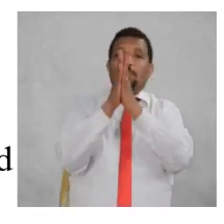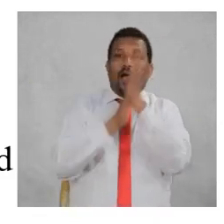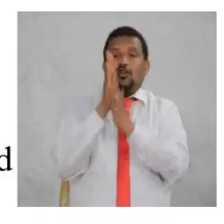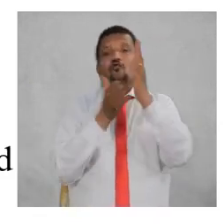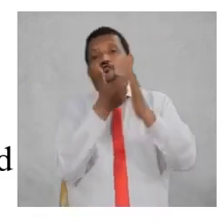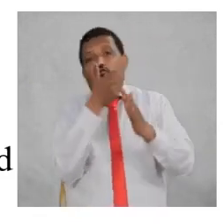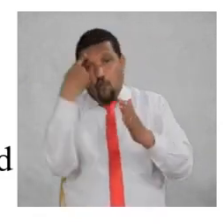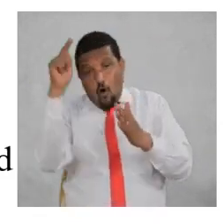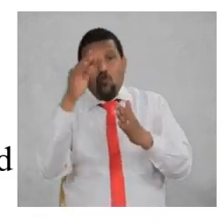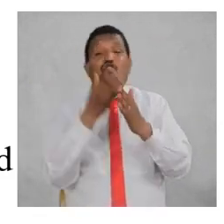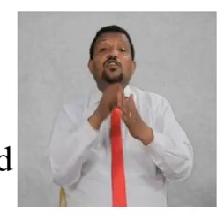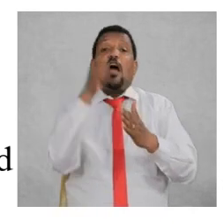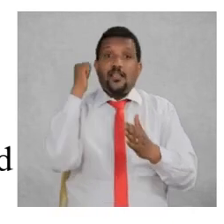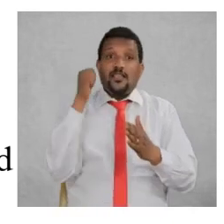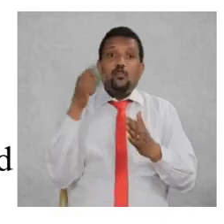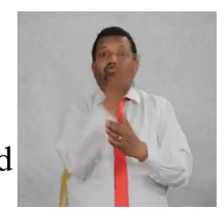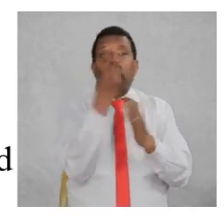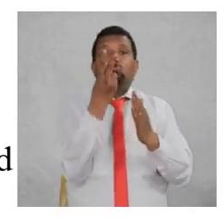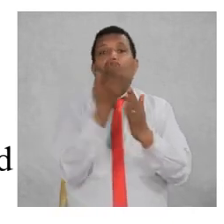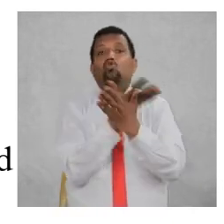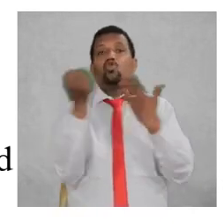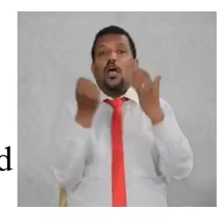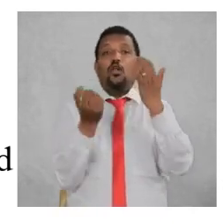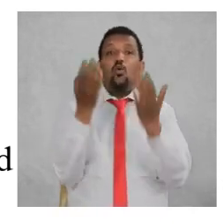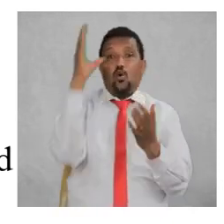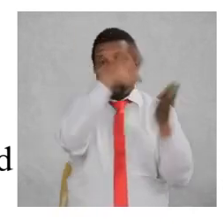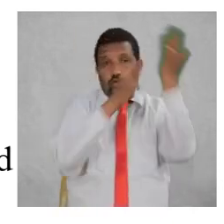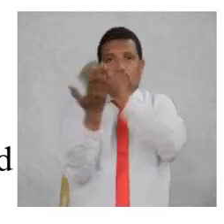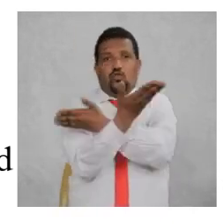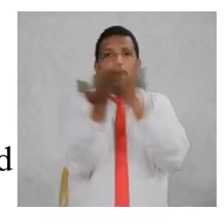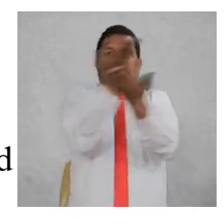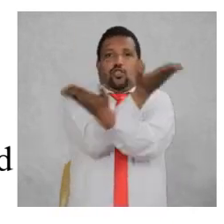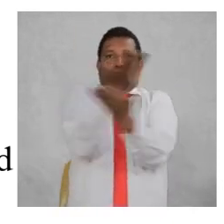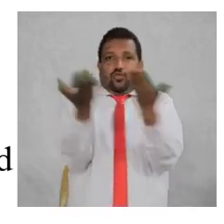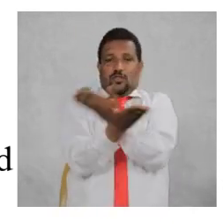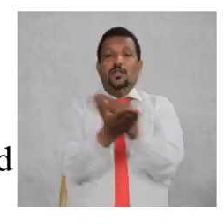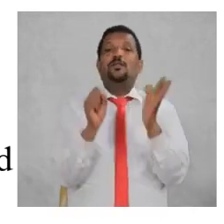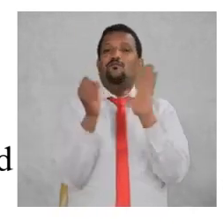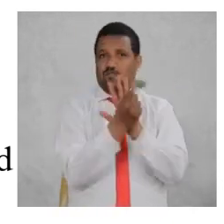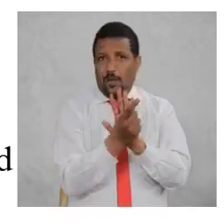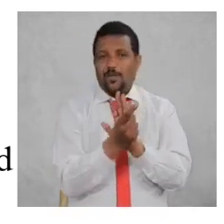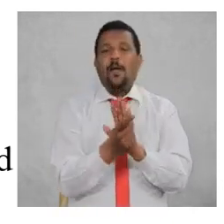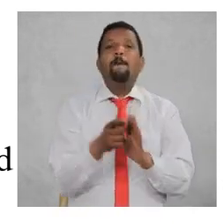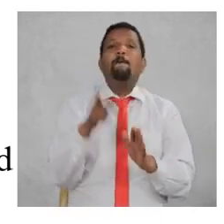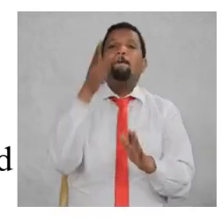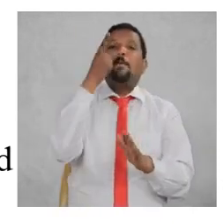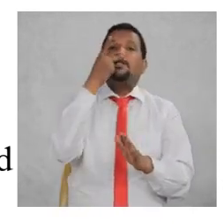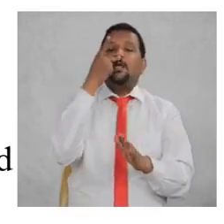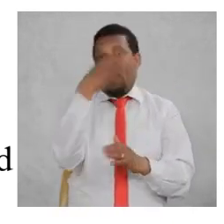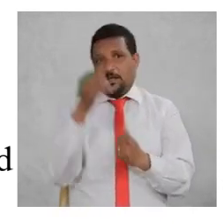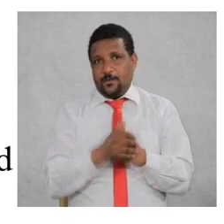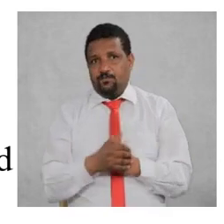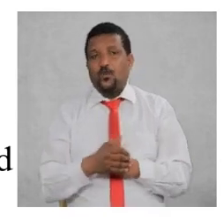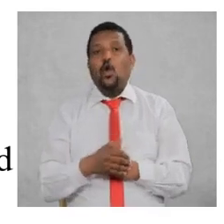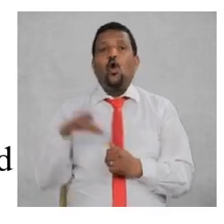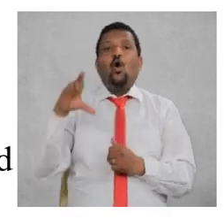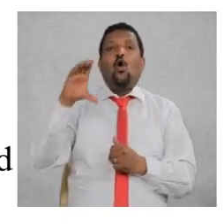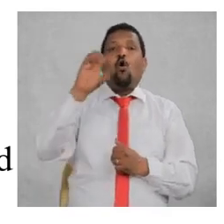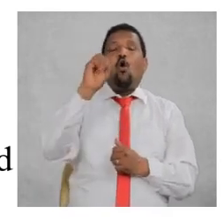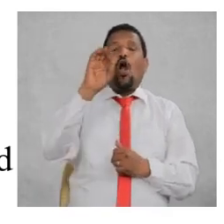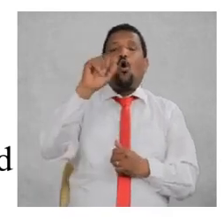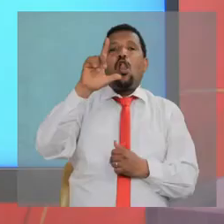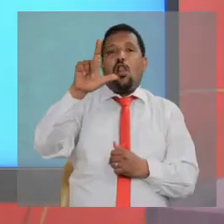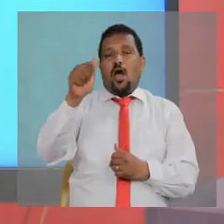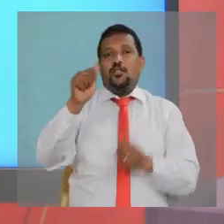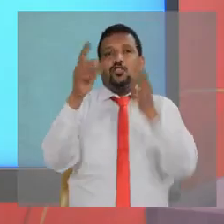other, then the two goods are considered as substitutes. For example, Pepsi and Coca-Cola